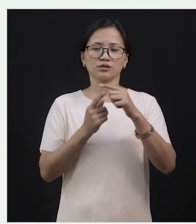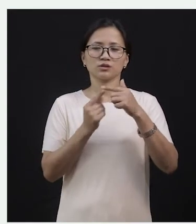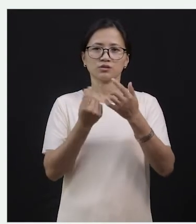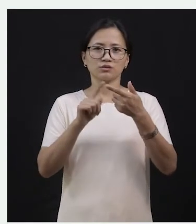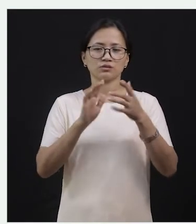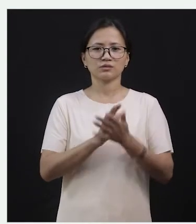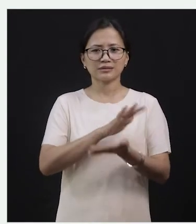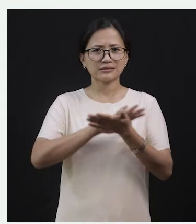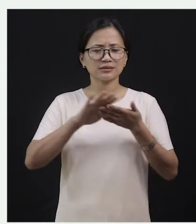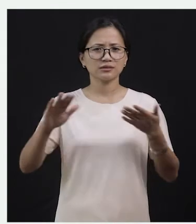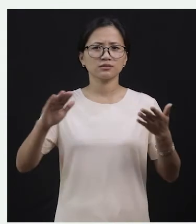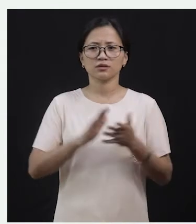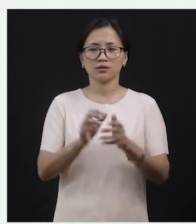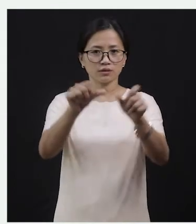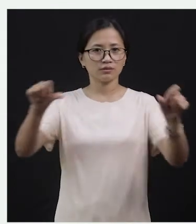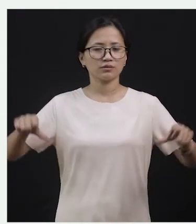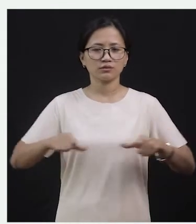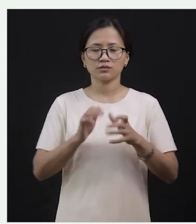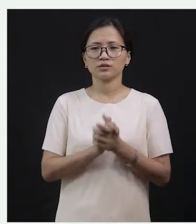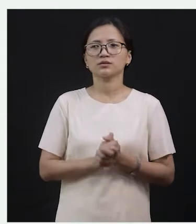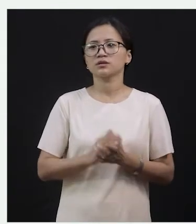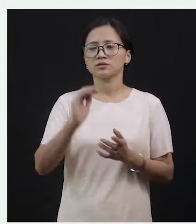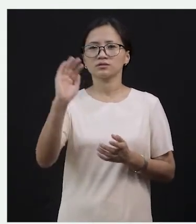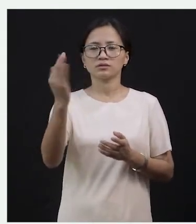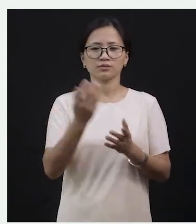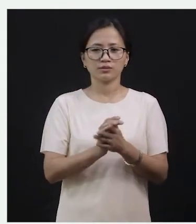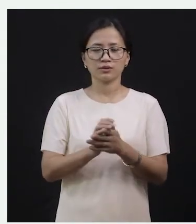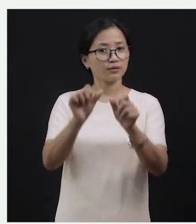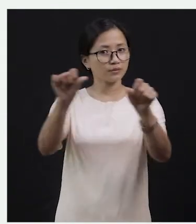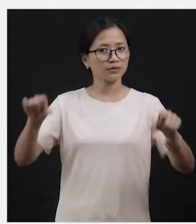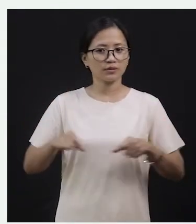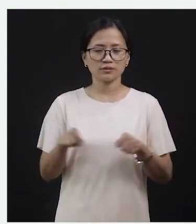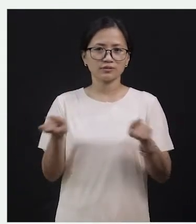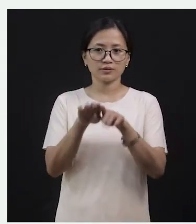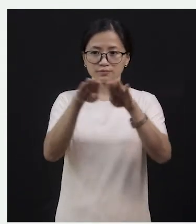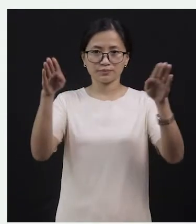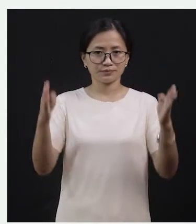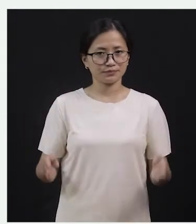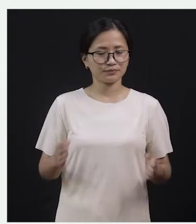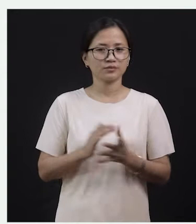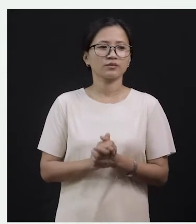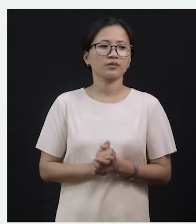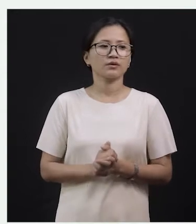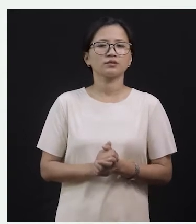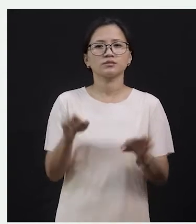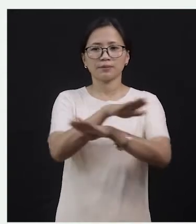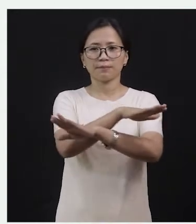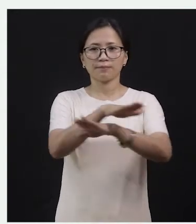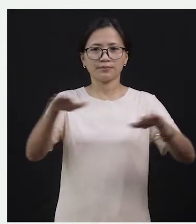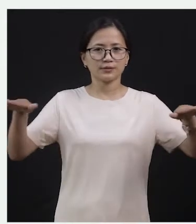plain areas and some land are like the tables, okay? So these are plateaus and this is plain